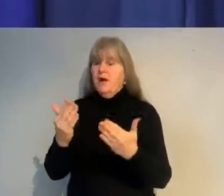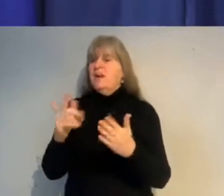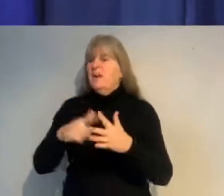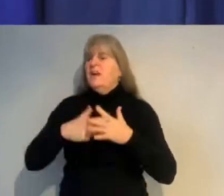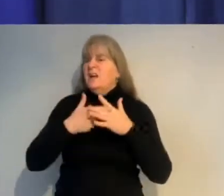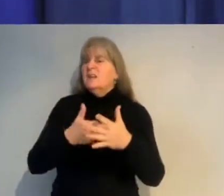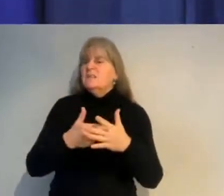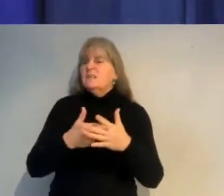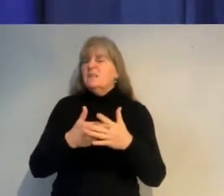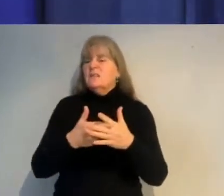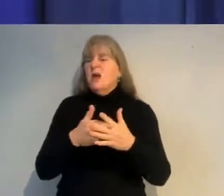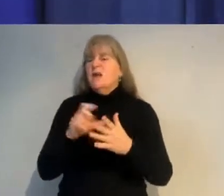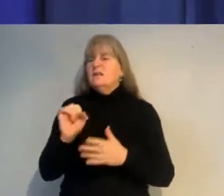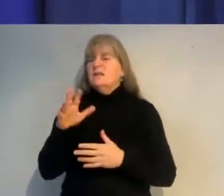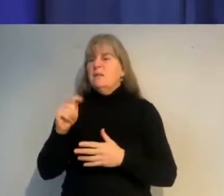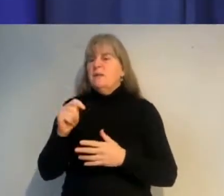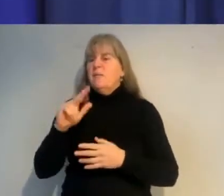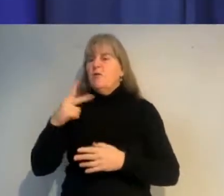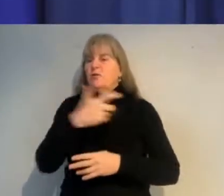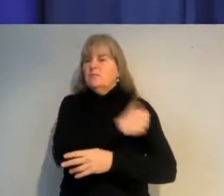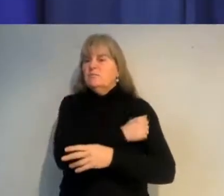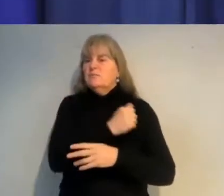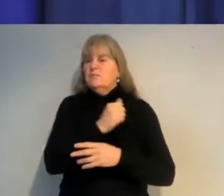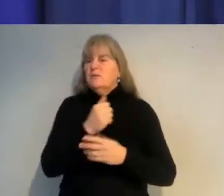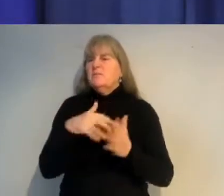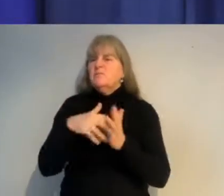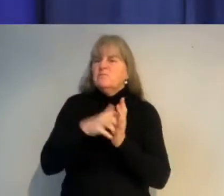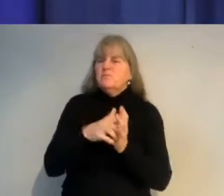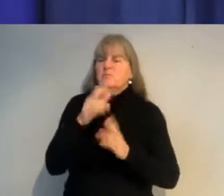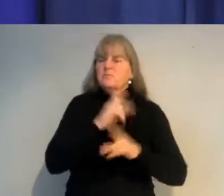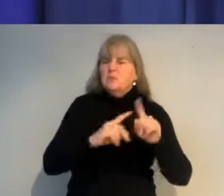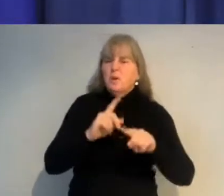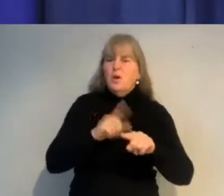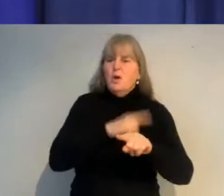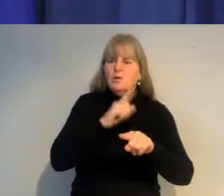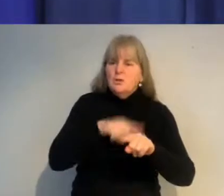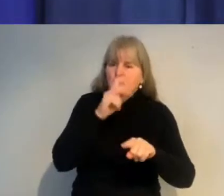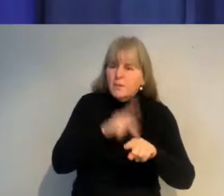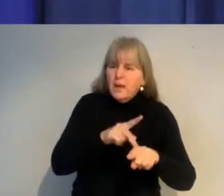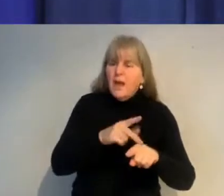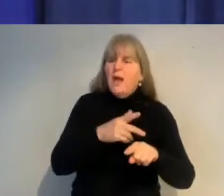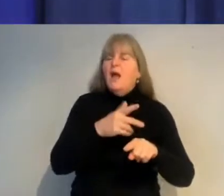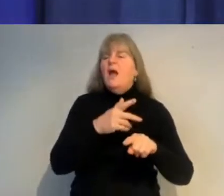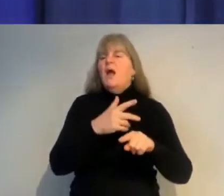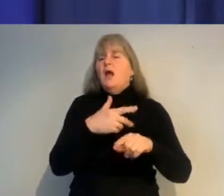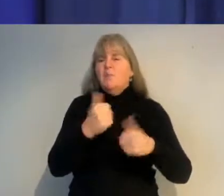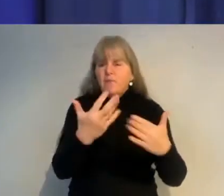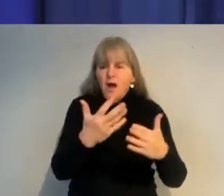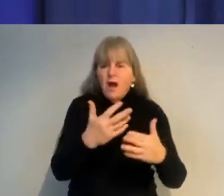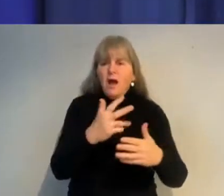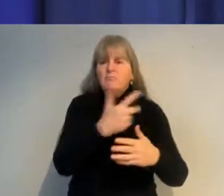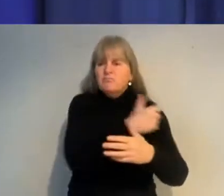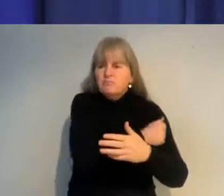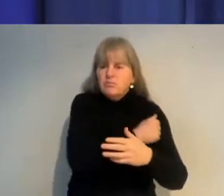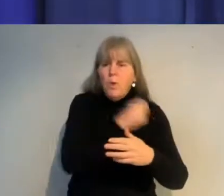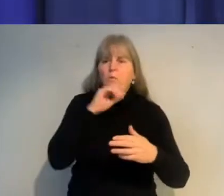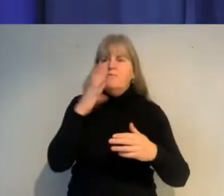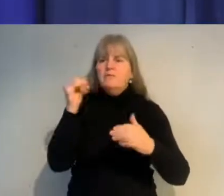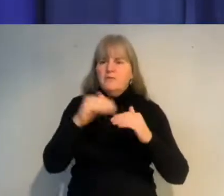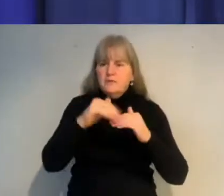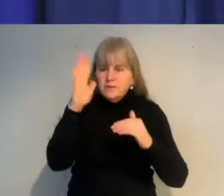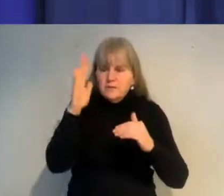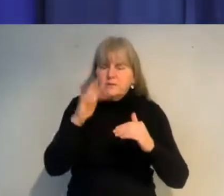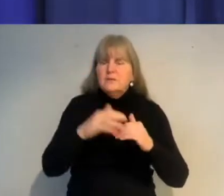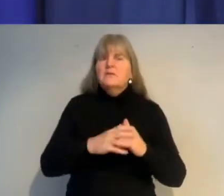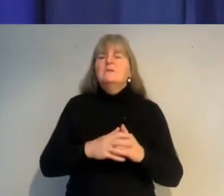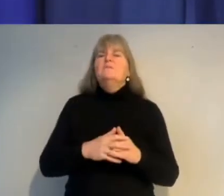and also then after that to our long-term care residents and those over 50 years of age. The